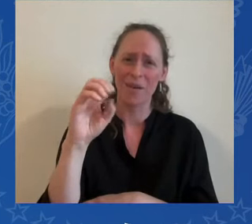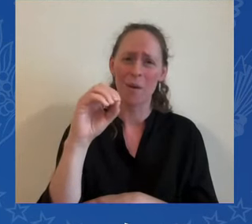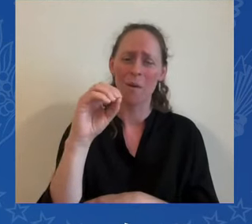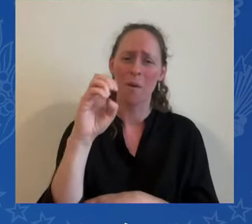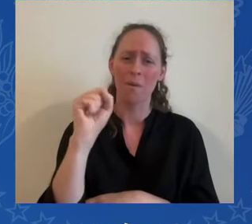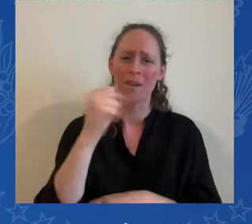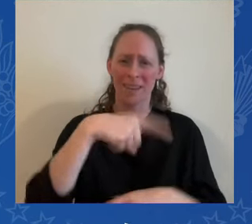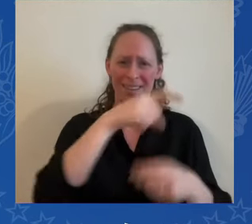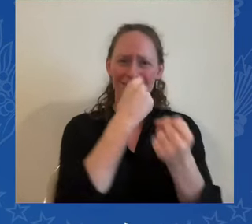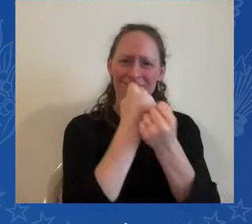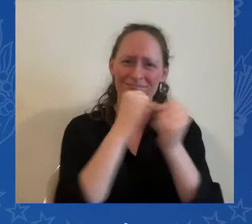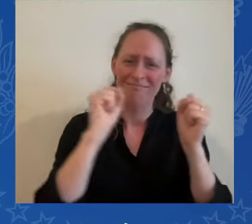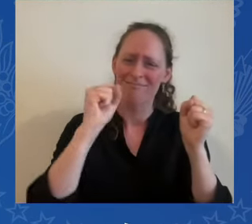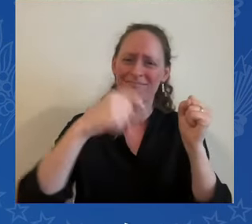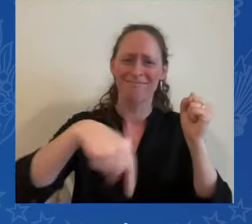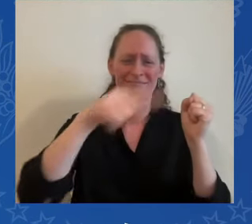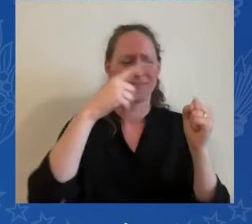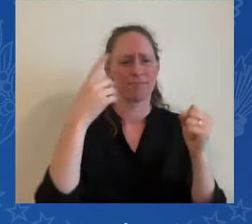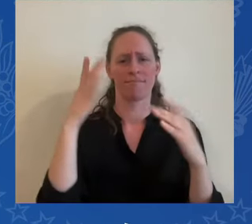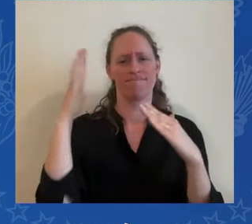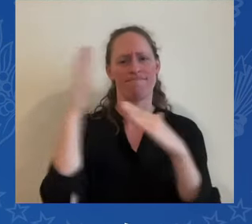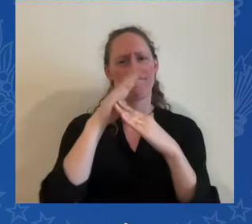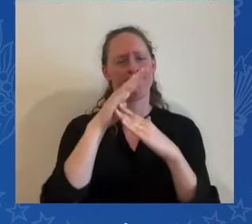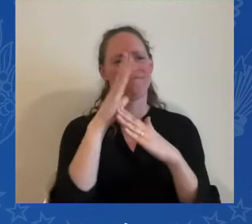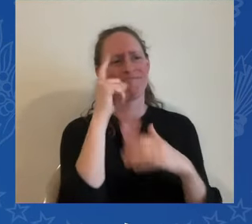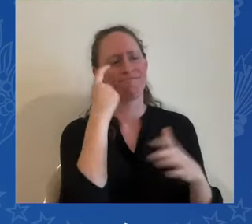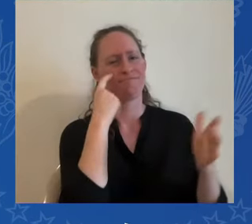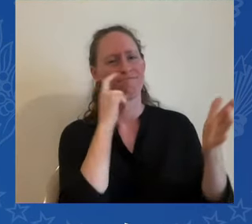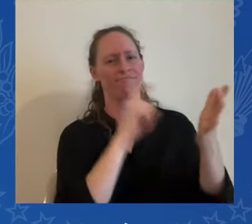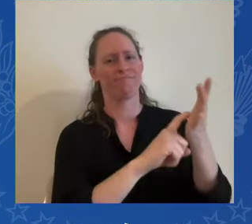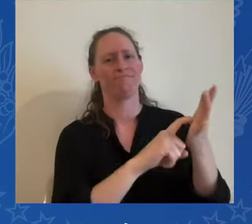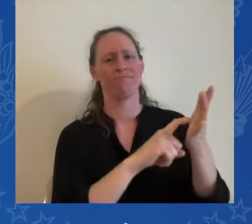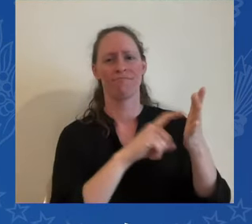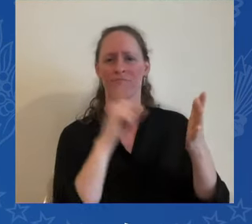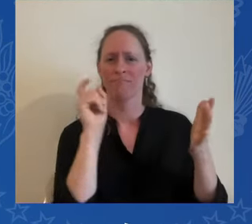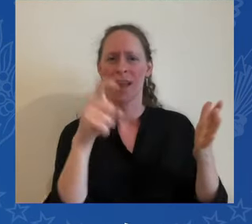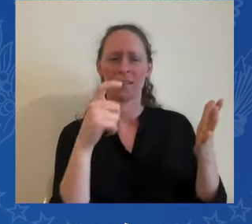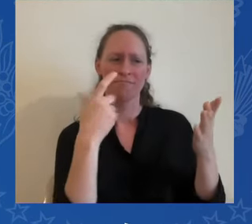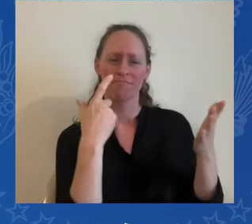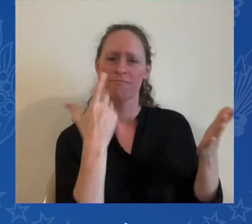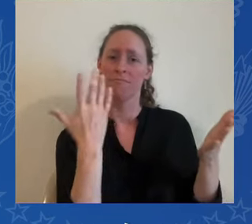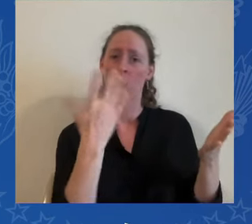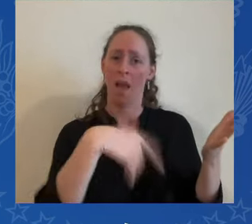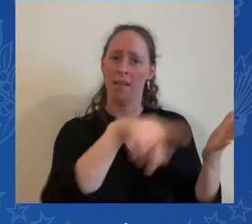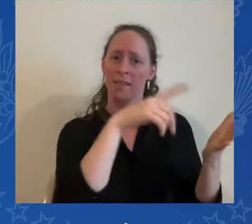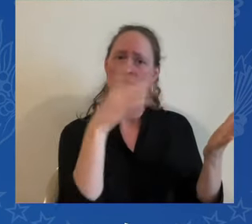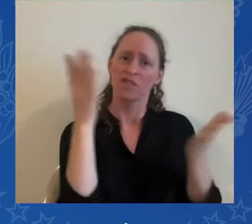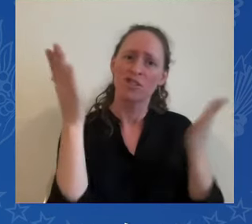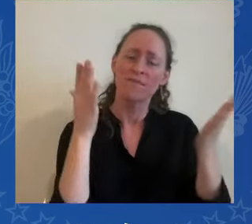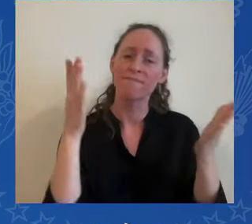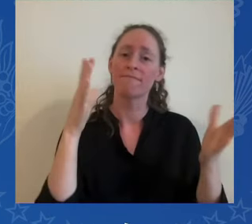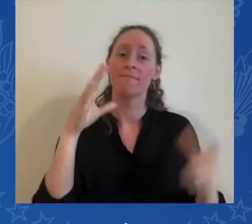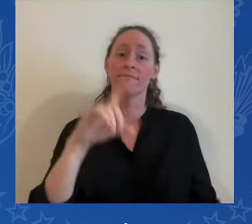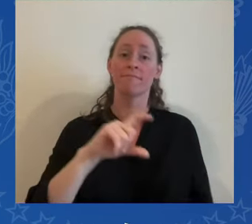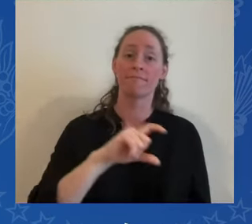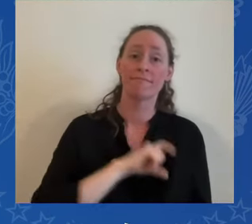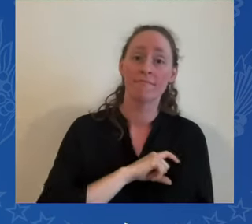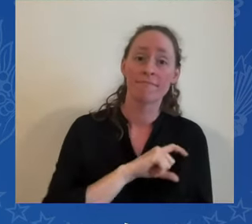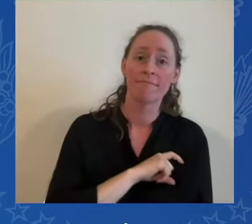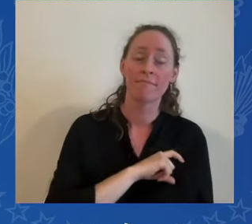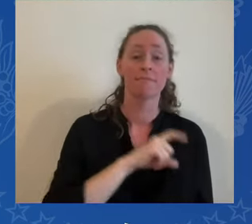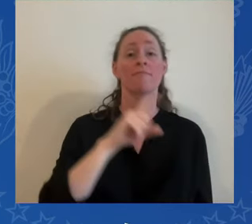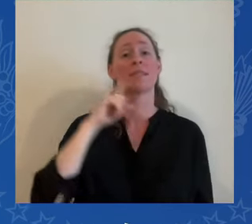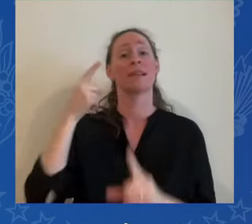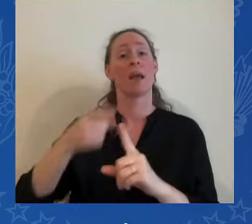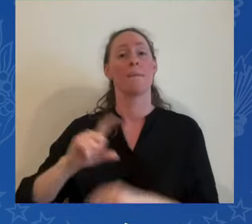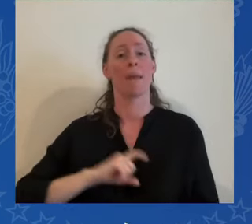the Medal of Valor. These extraordinary individuals were nominated by public safety leaders from